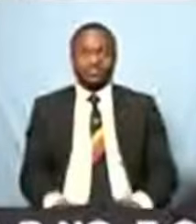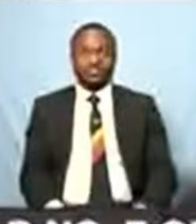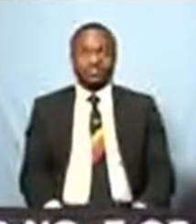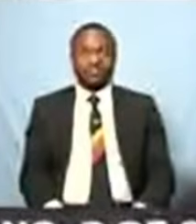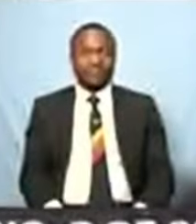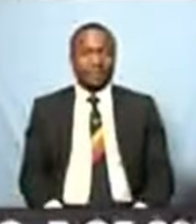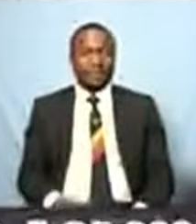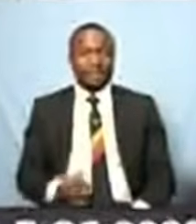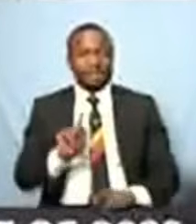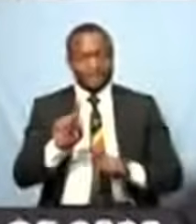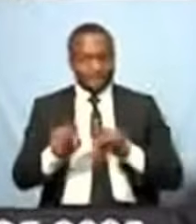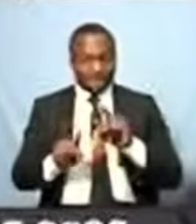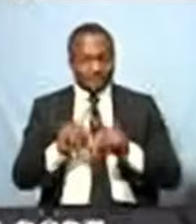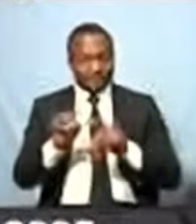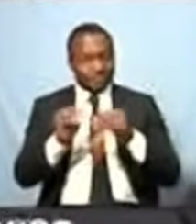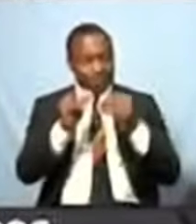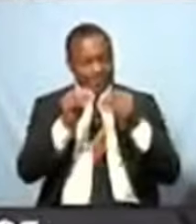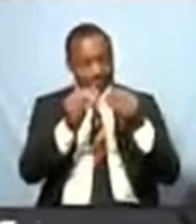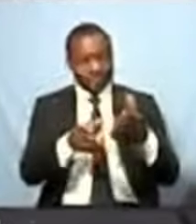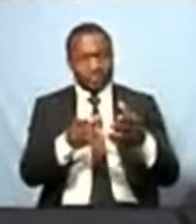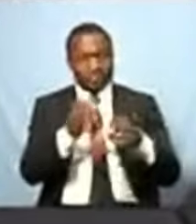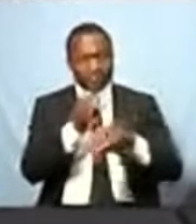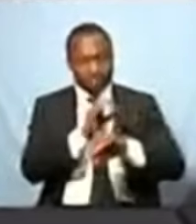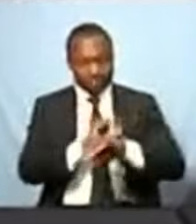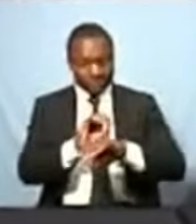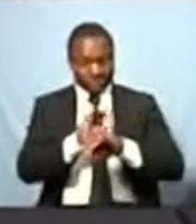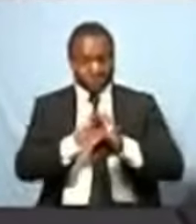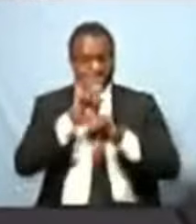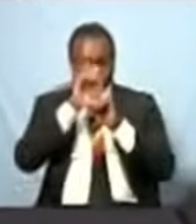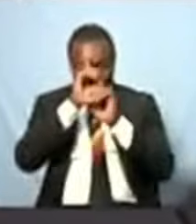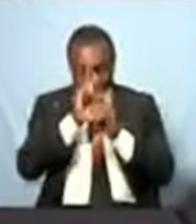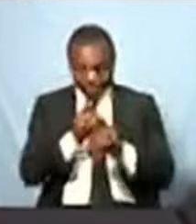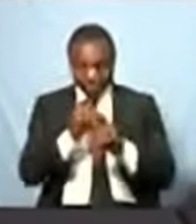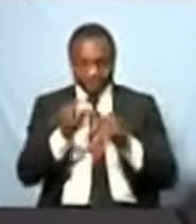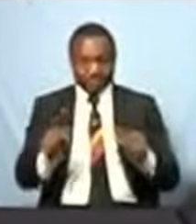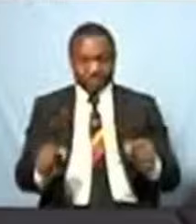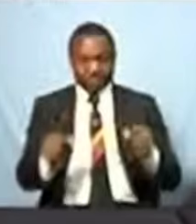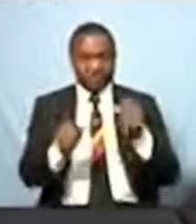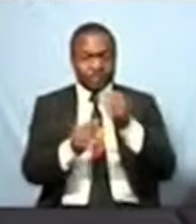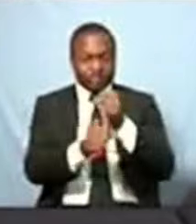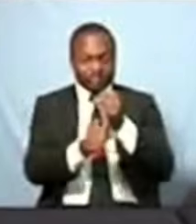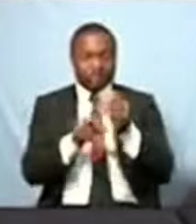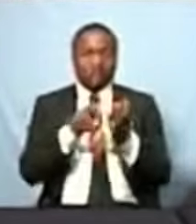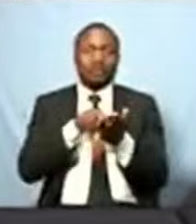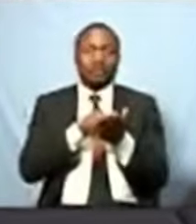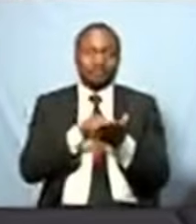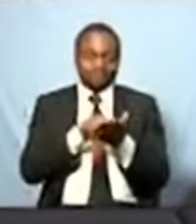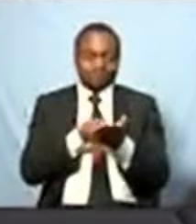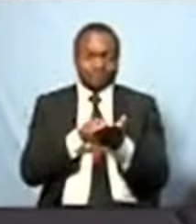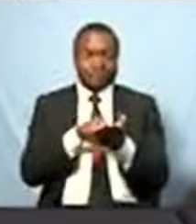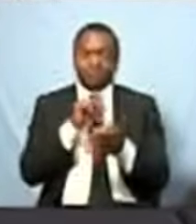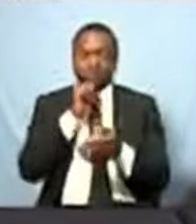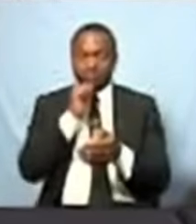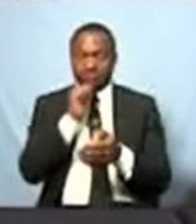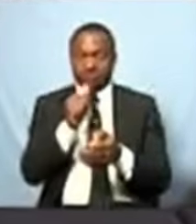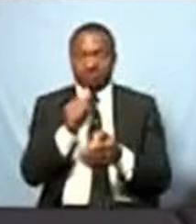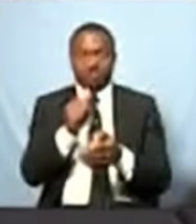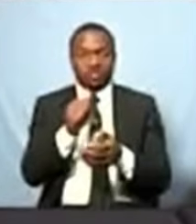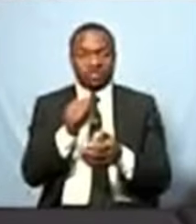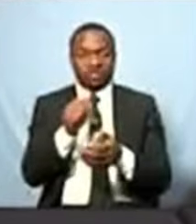Let the people be given an opportunity to decide on the replacement representative. Let's not